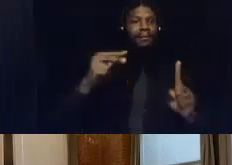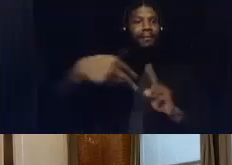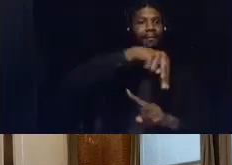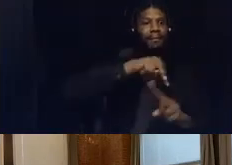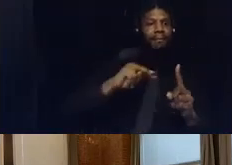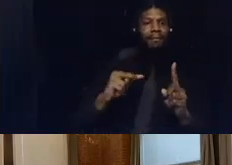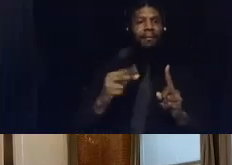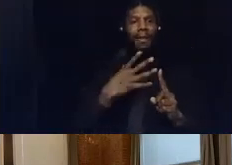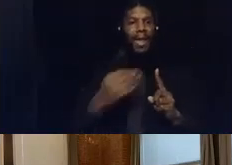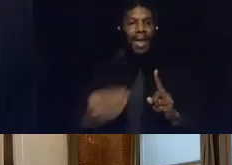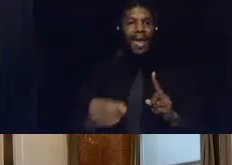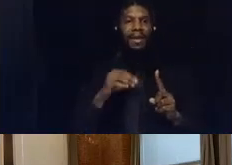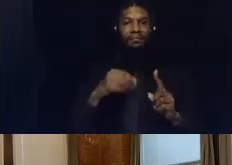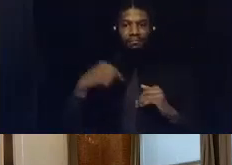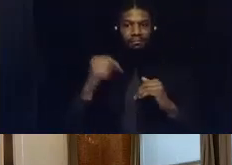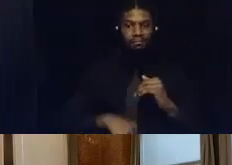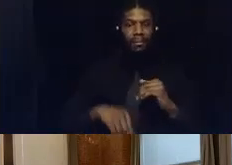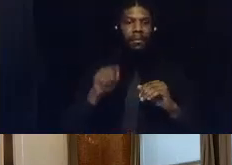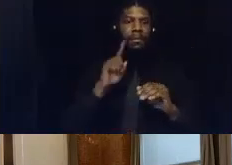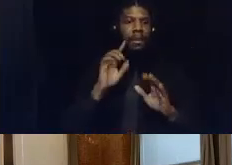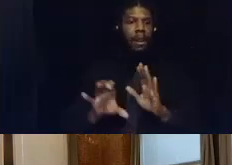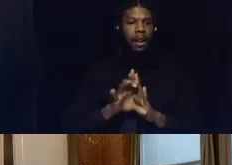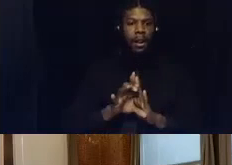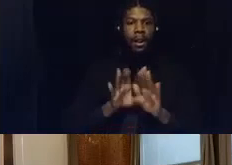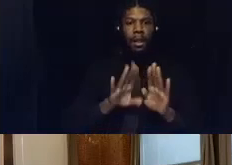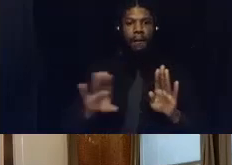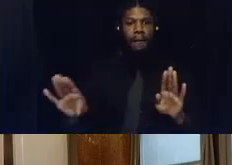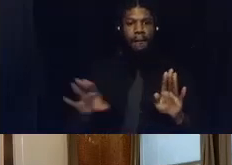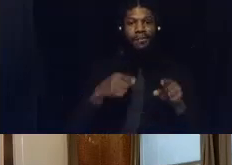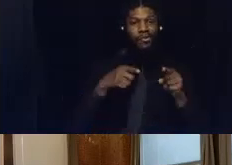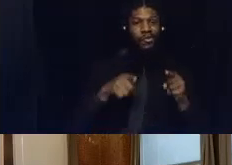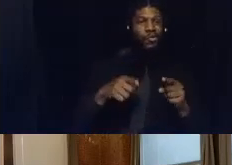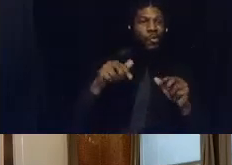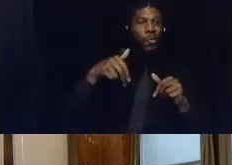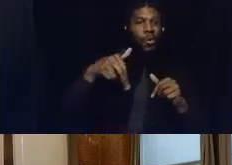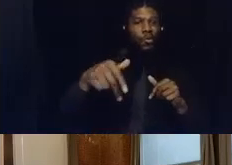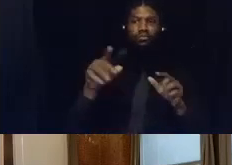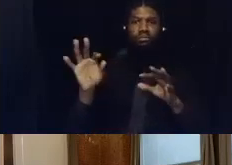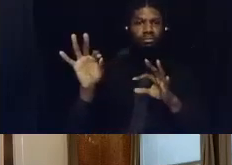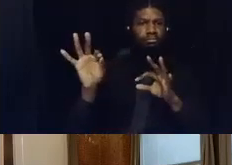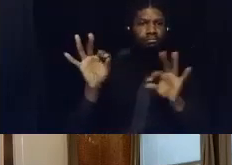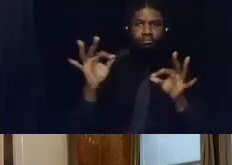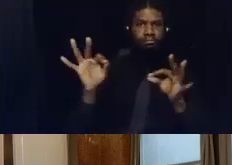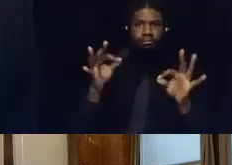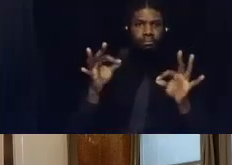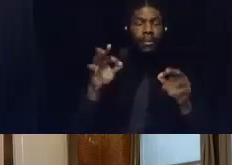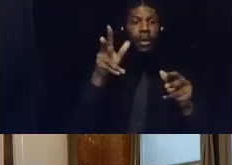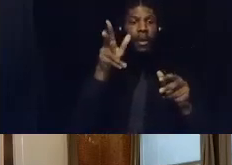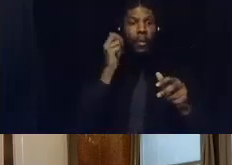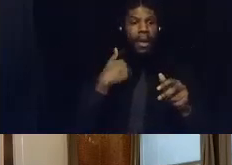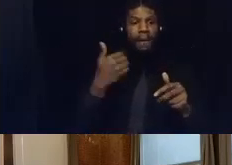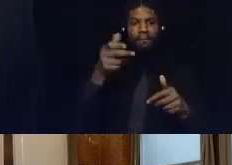walk through the exhibition, I hope you take away a few ideas. That all Black lives